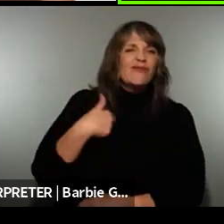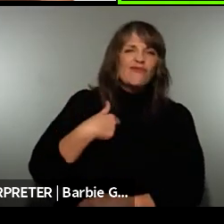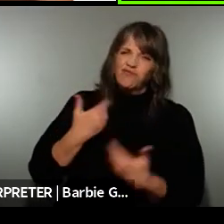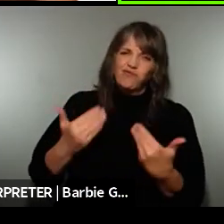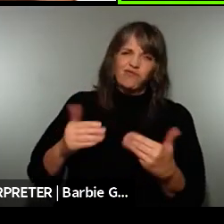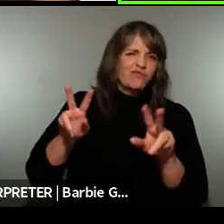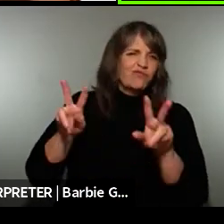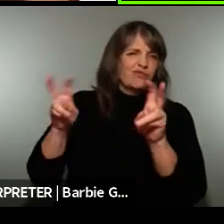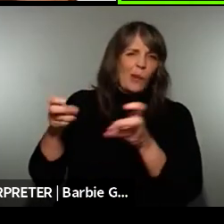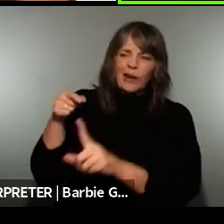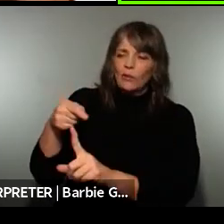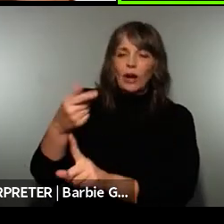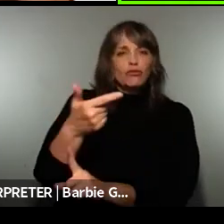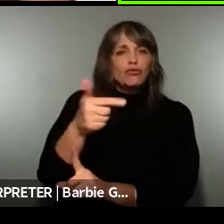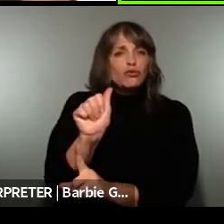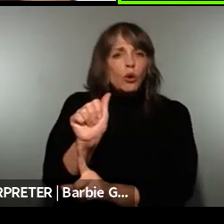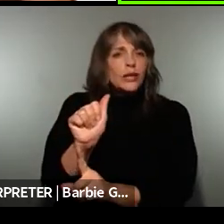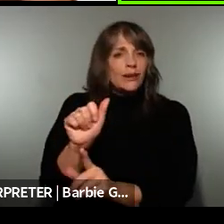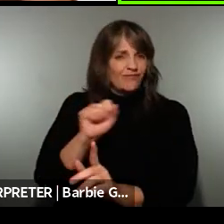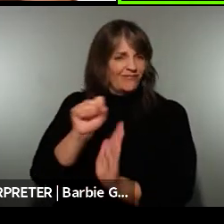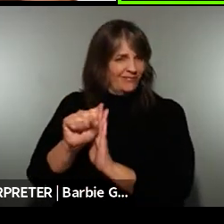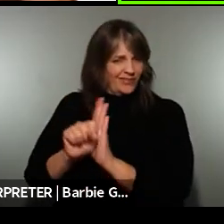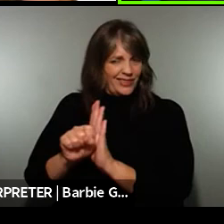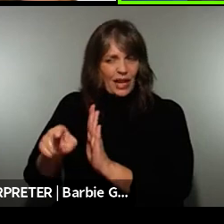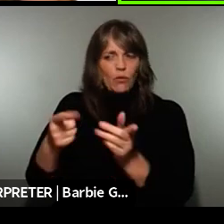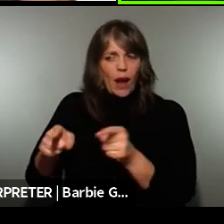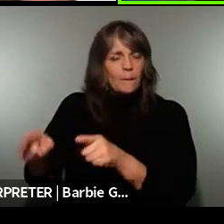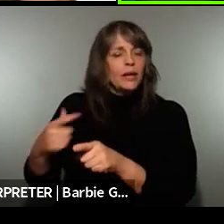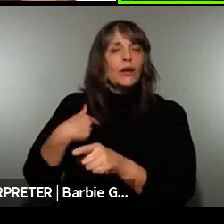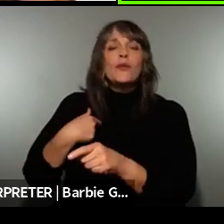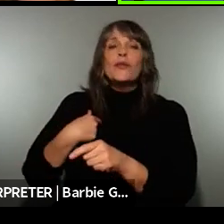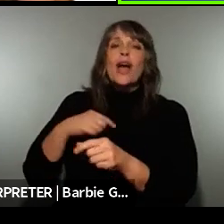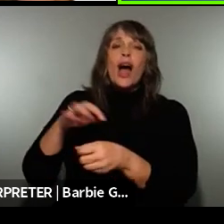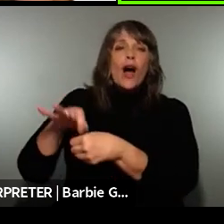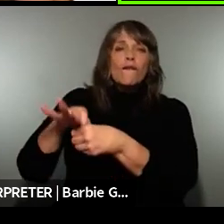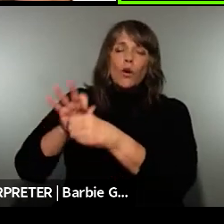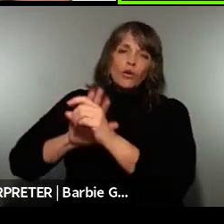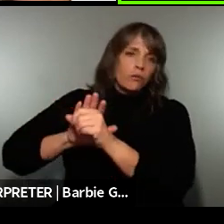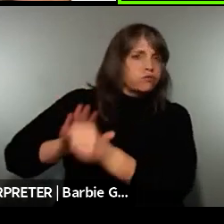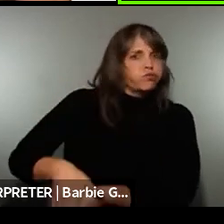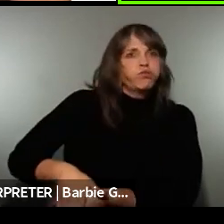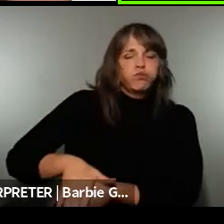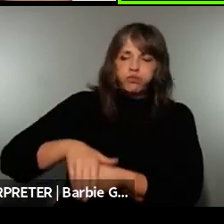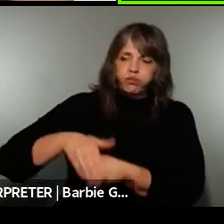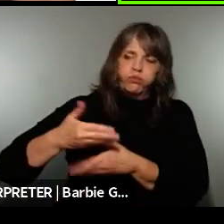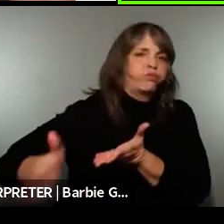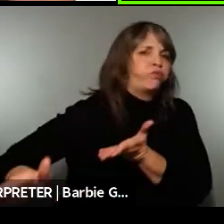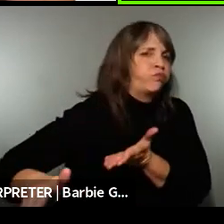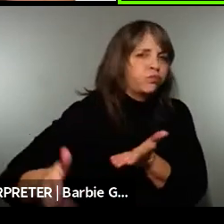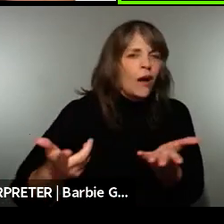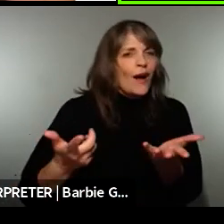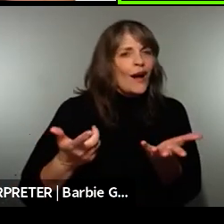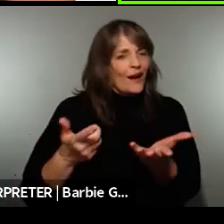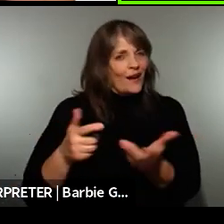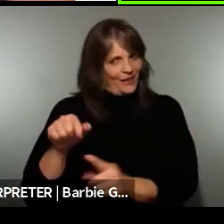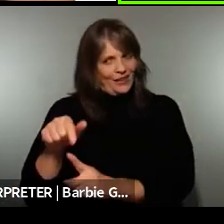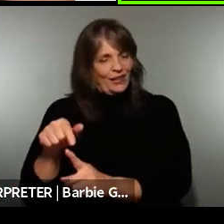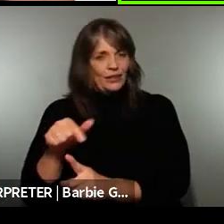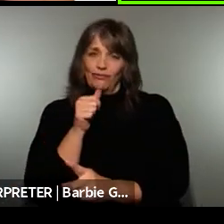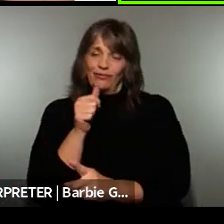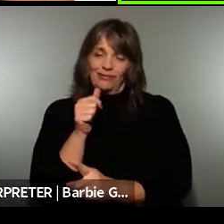Georgia and, frankly, happening in all of these red states. I mean, get me started in Oklahoma. Anyway, that